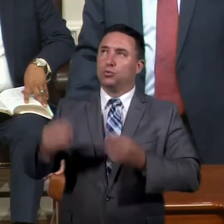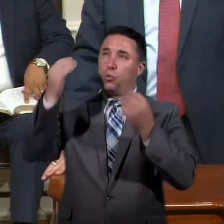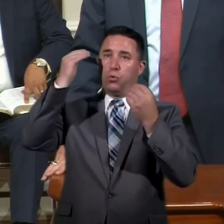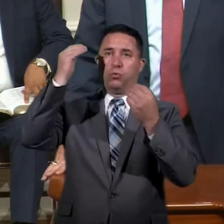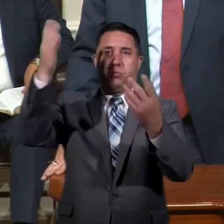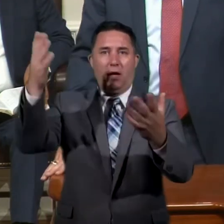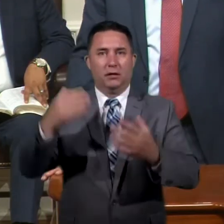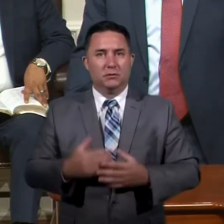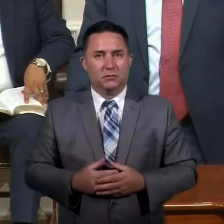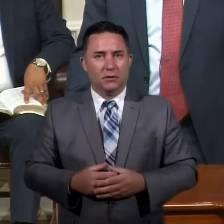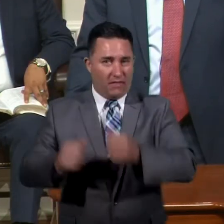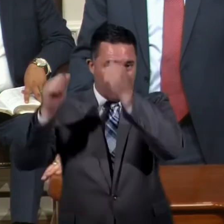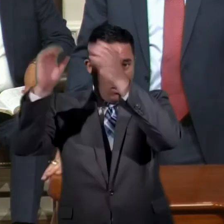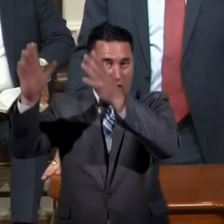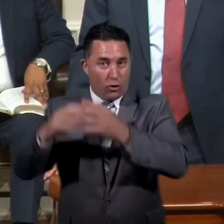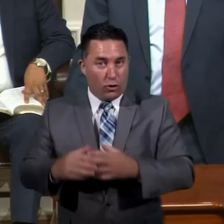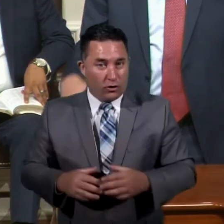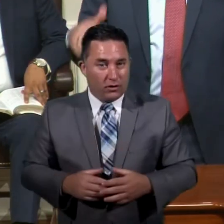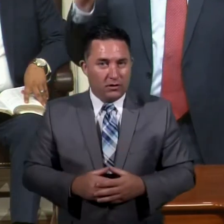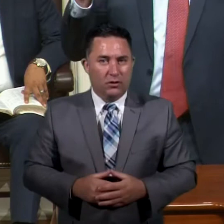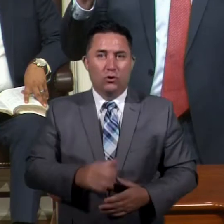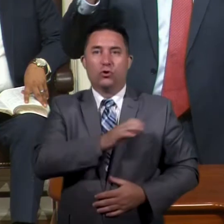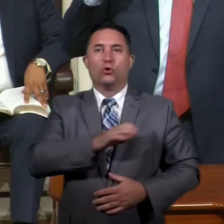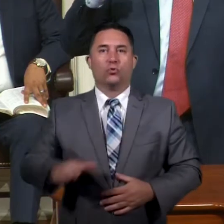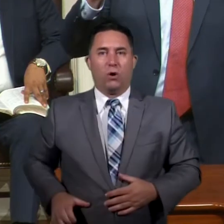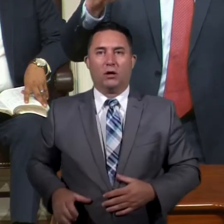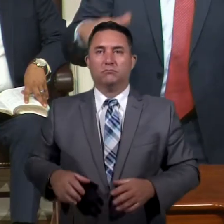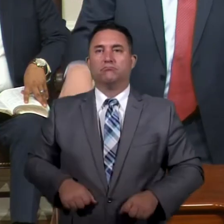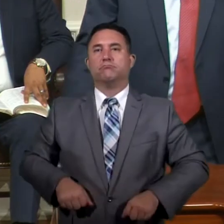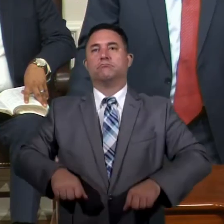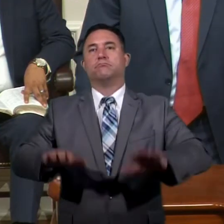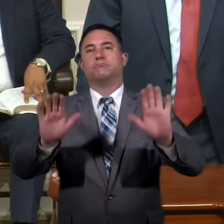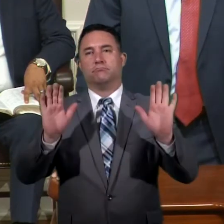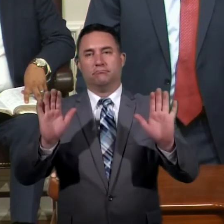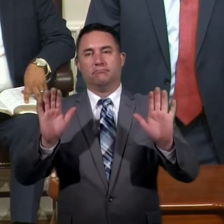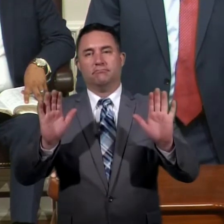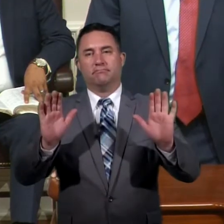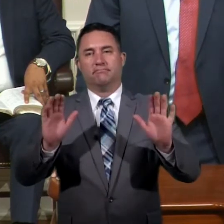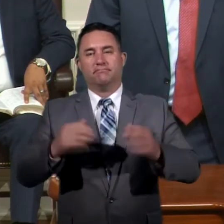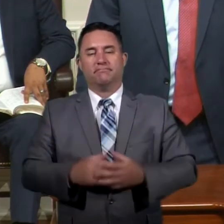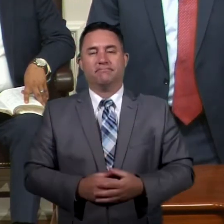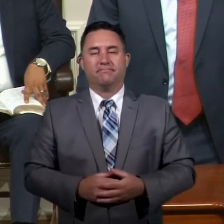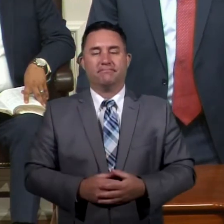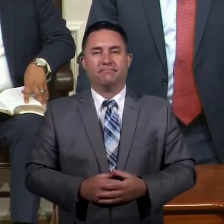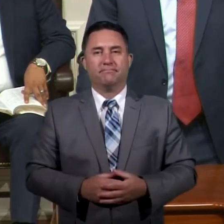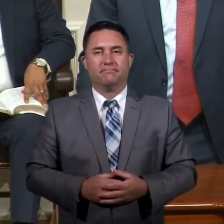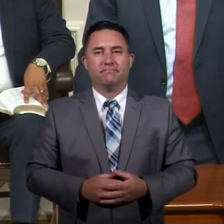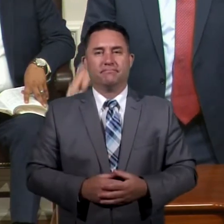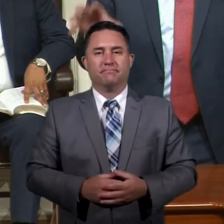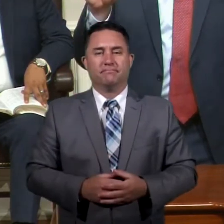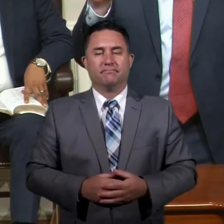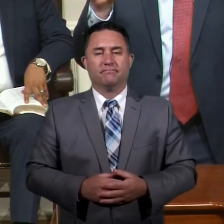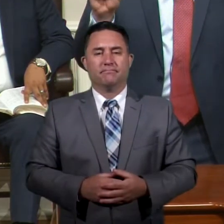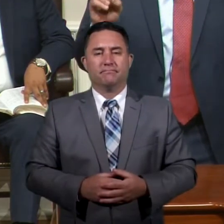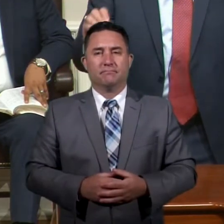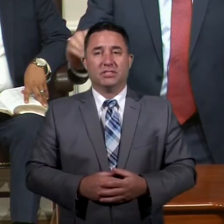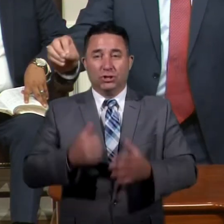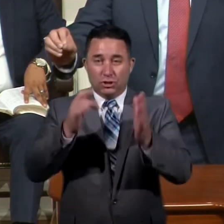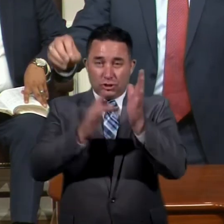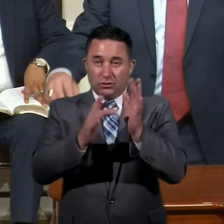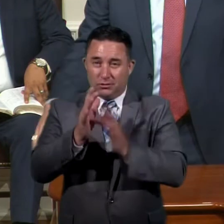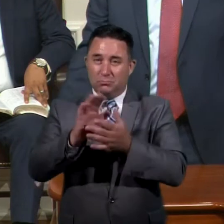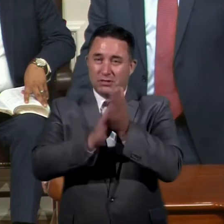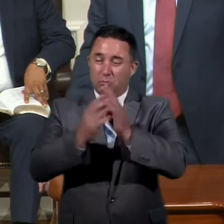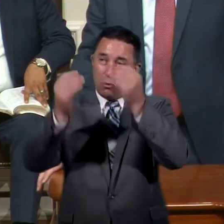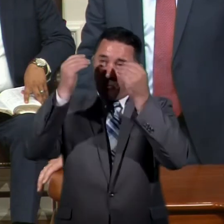obeys. Es el Cristo que obedece a Dios. He's the Christ who sacrificed. Es el Cristo que sacrificó. Became obedient